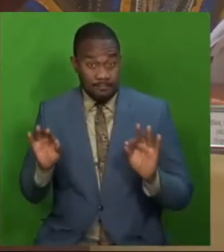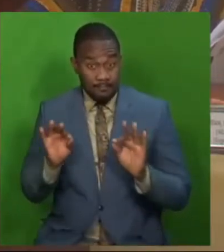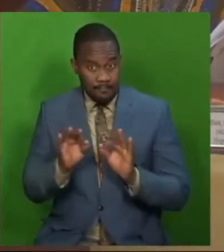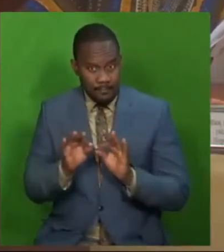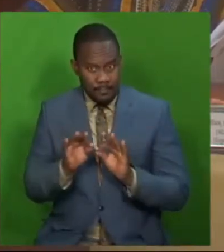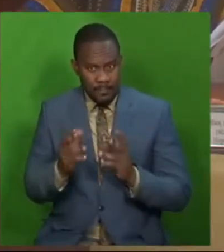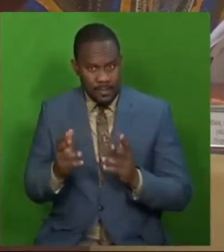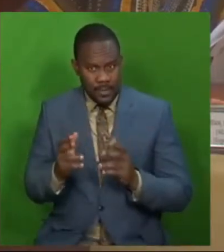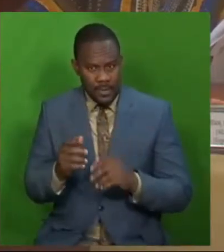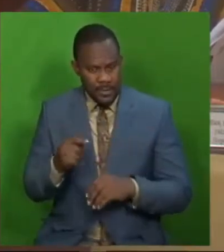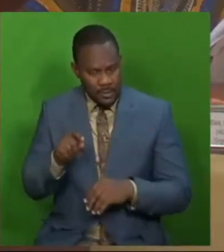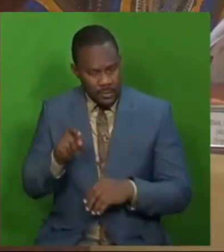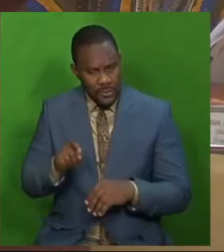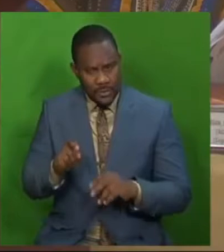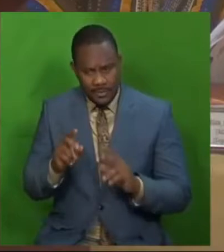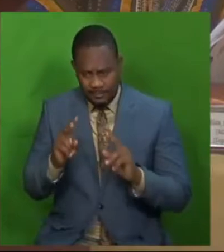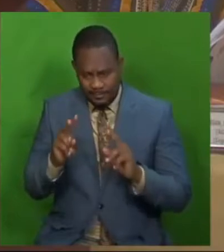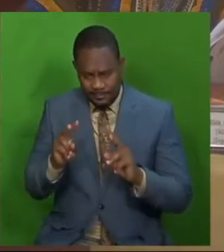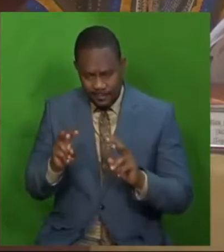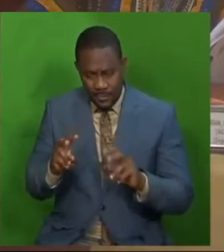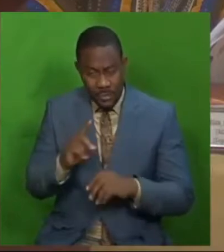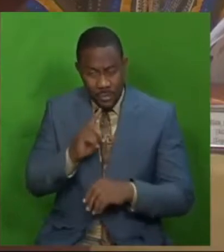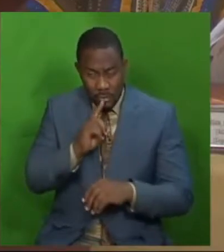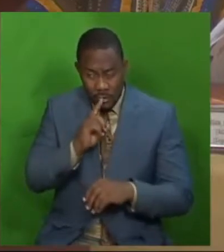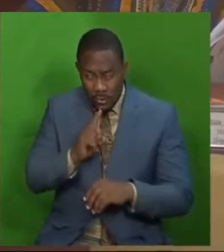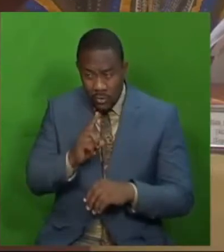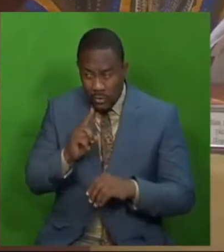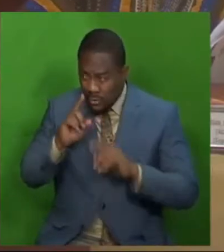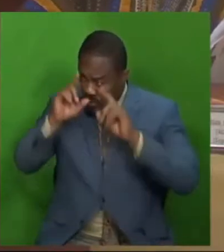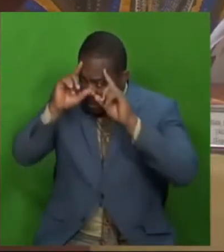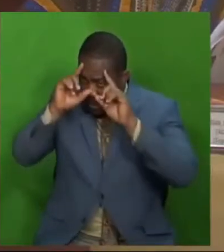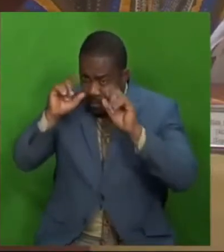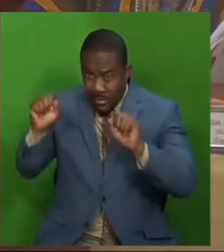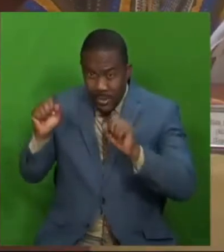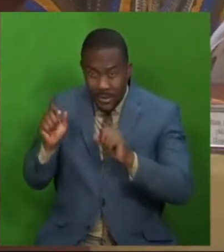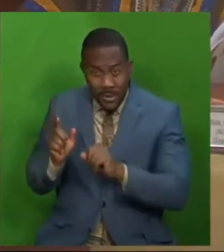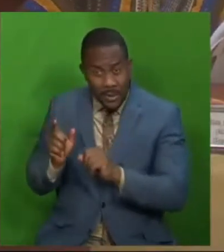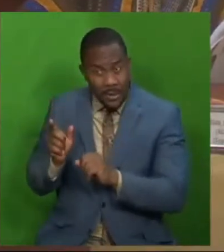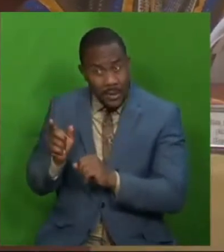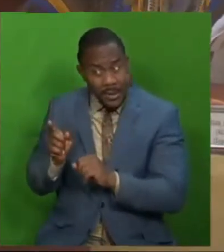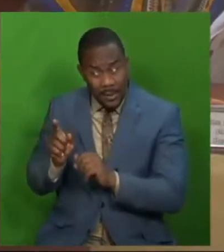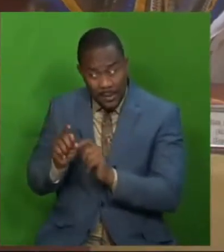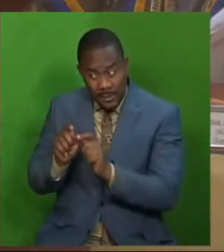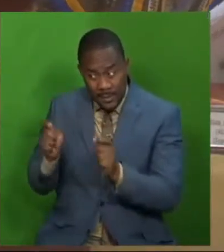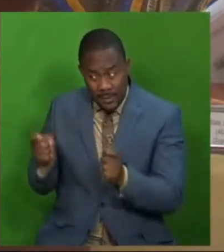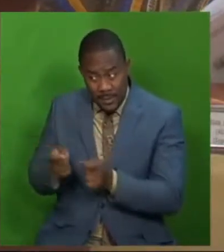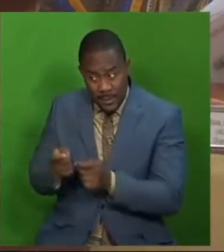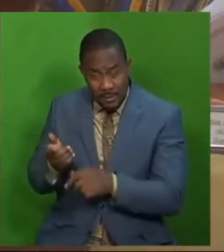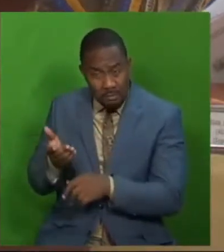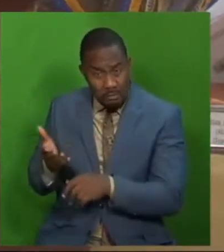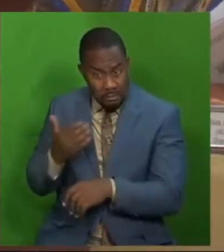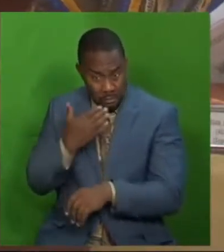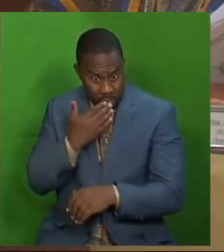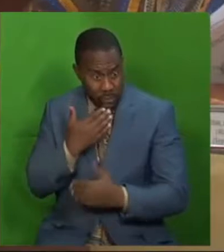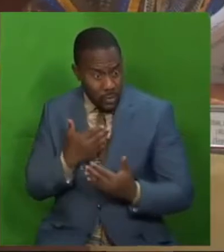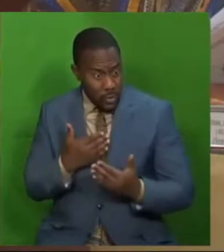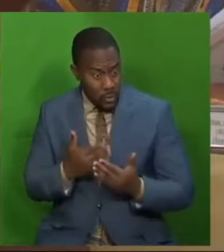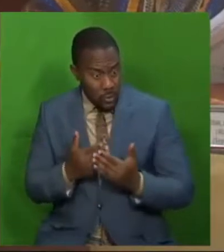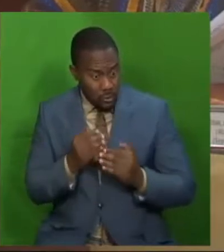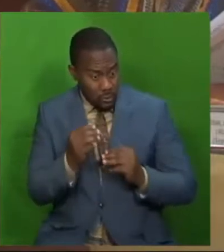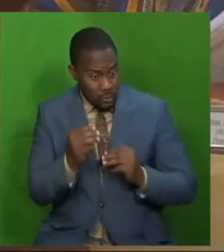statement, whether indeed the President and his team are good managers of our